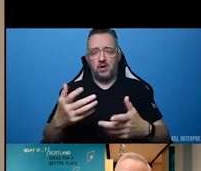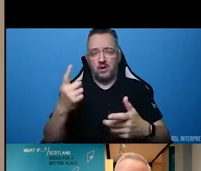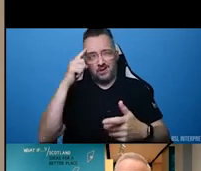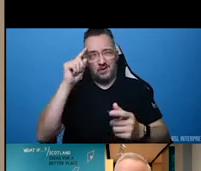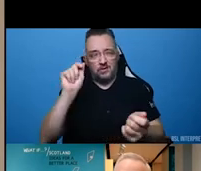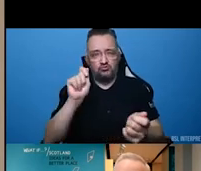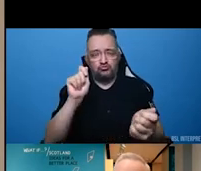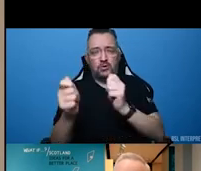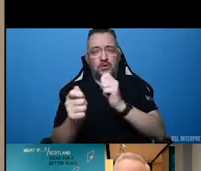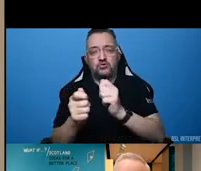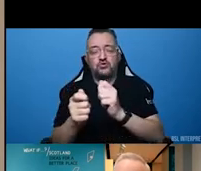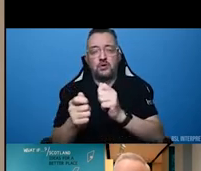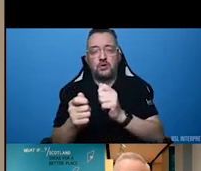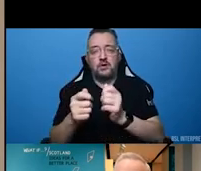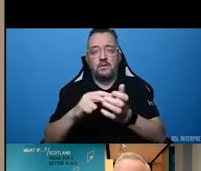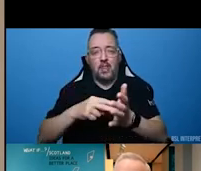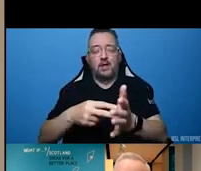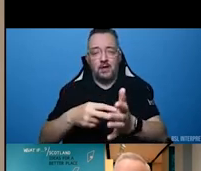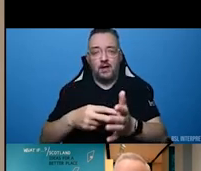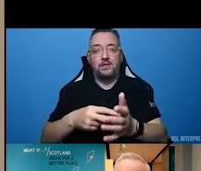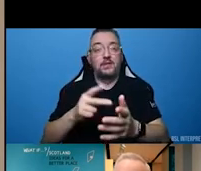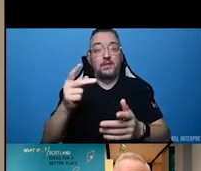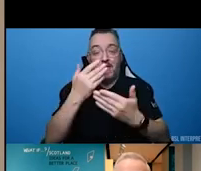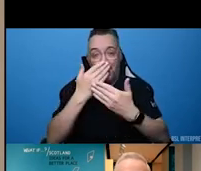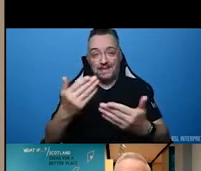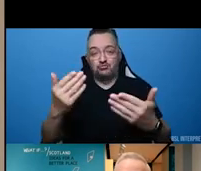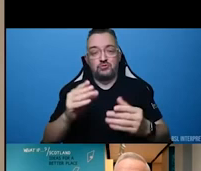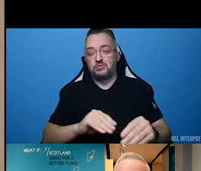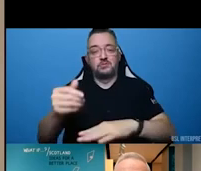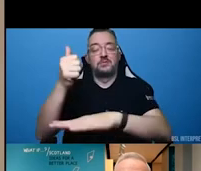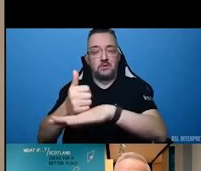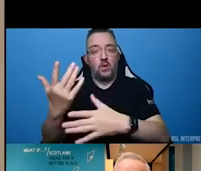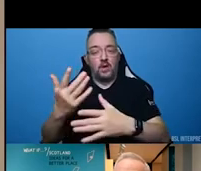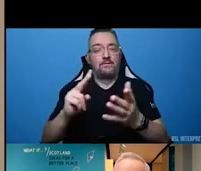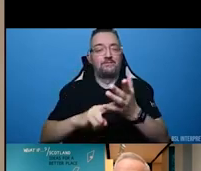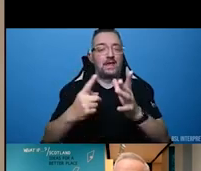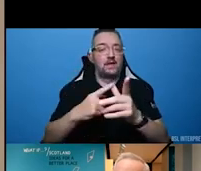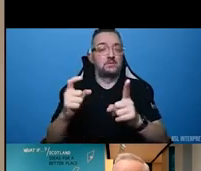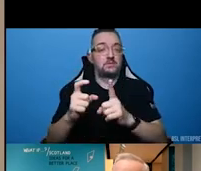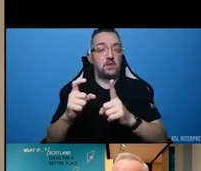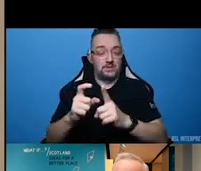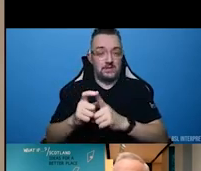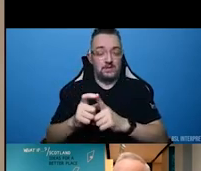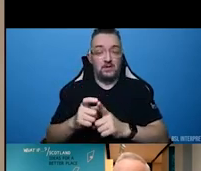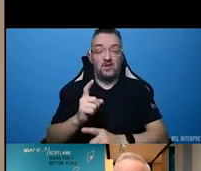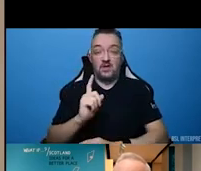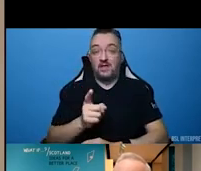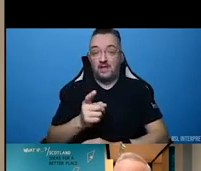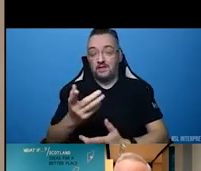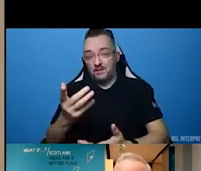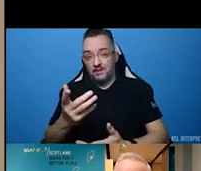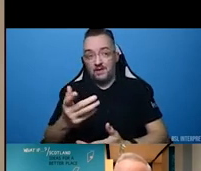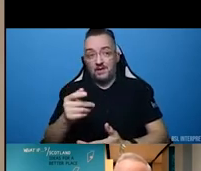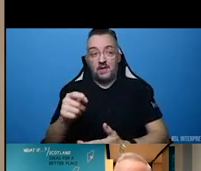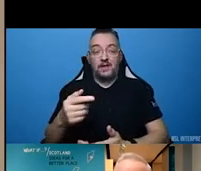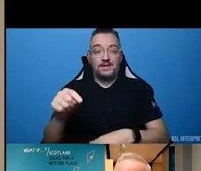and to relocate the exhibition to the V&A at Dundee, which was, I would say, a disappointment